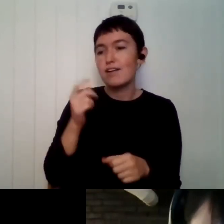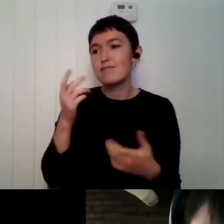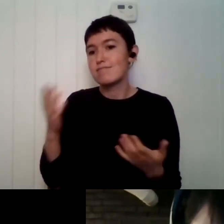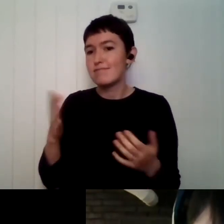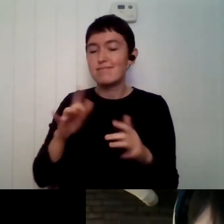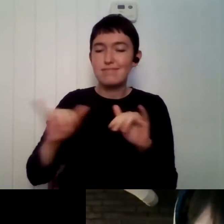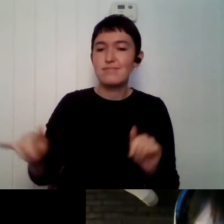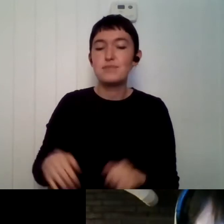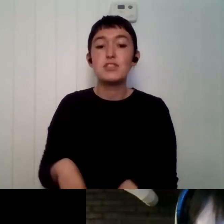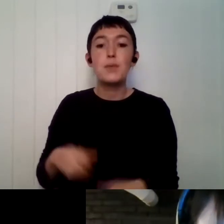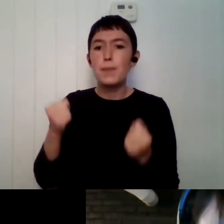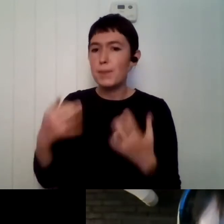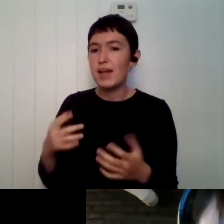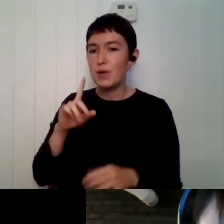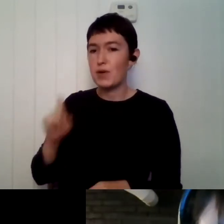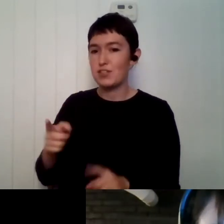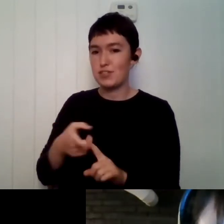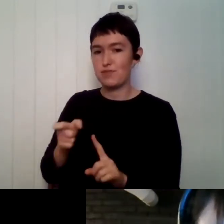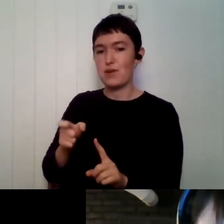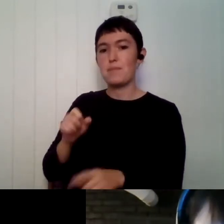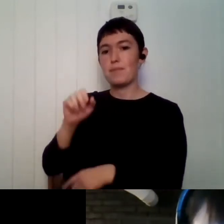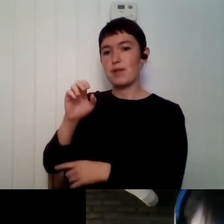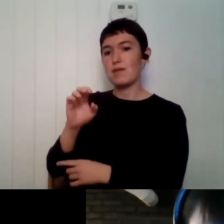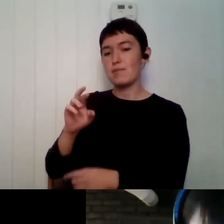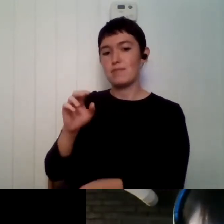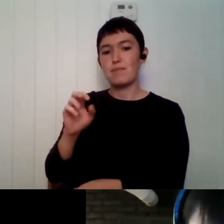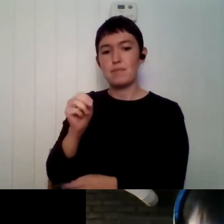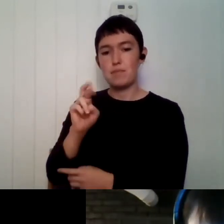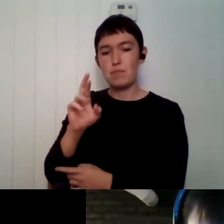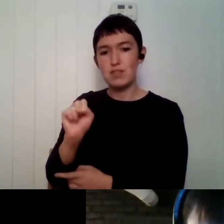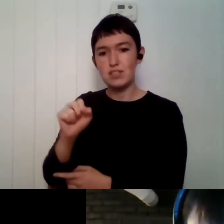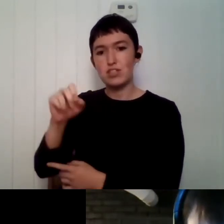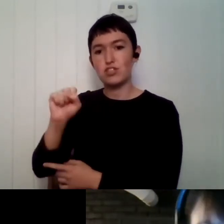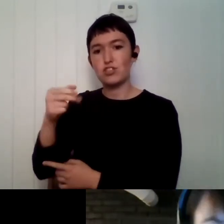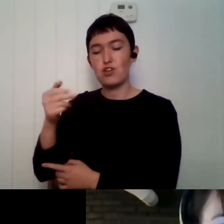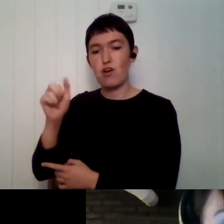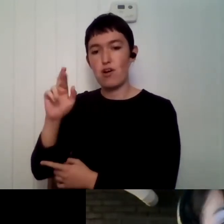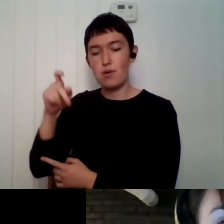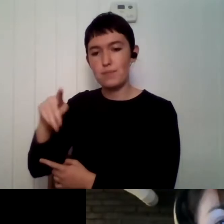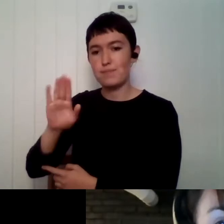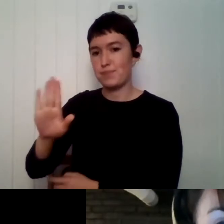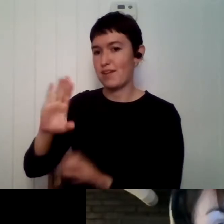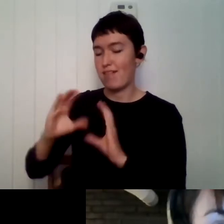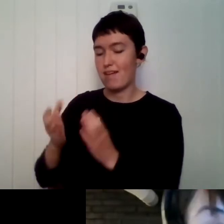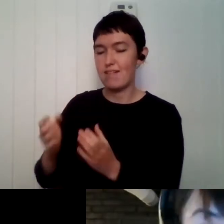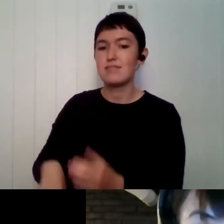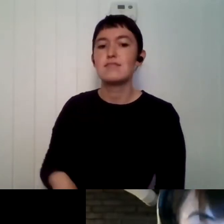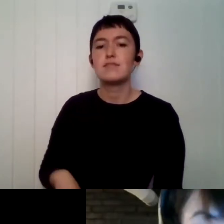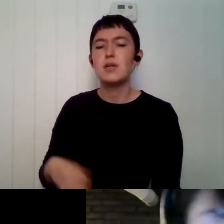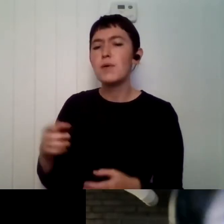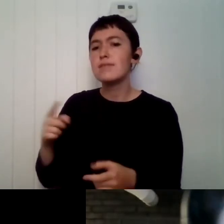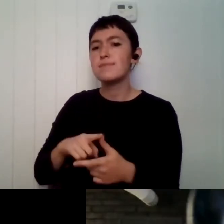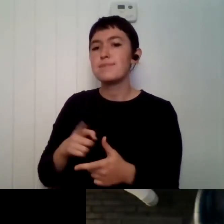Sharp's 802 class from Brooklyn. So here we go. Number one is, how much data